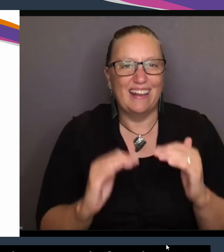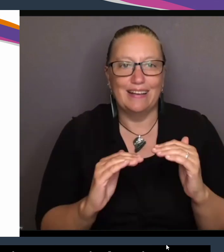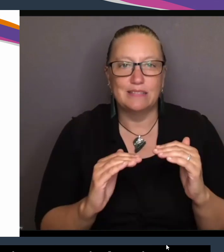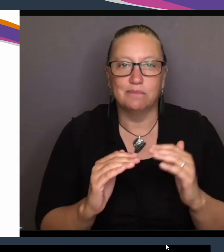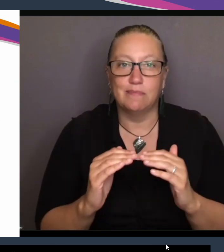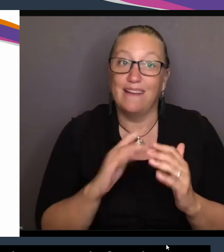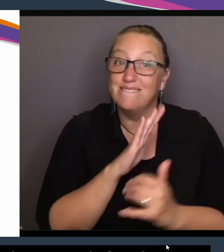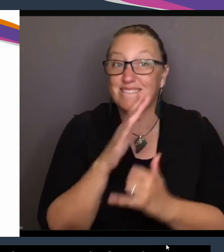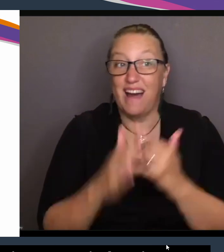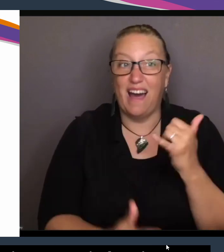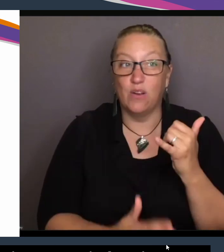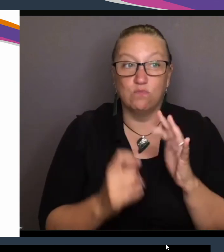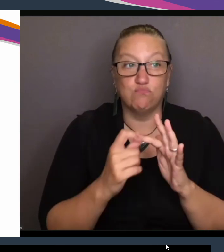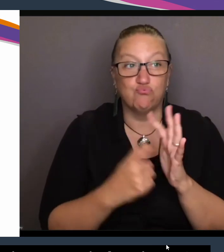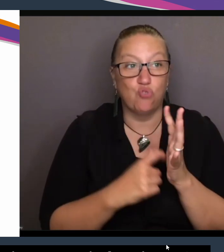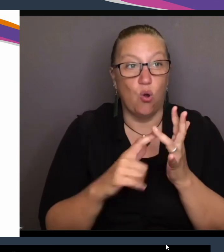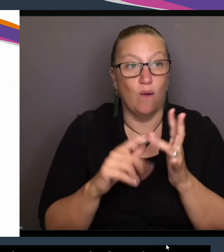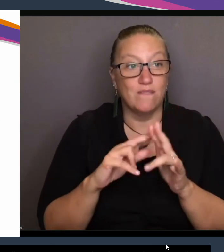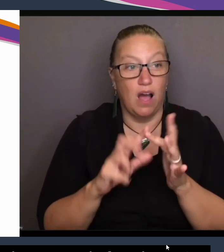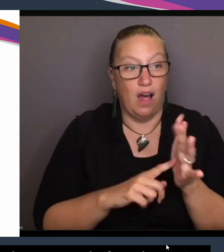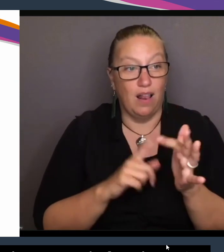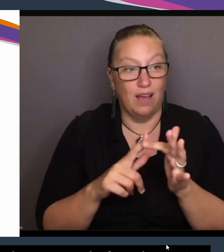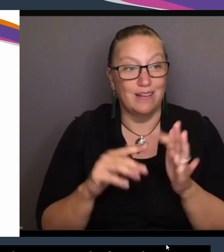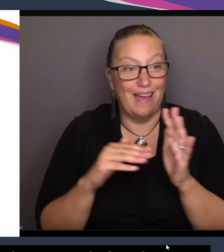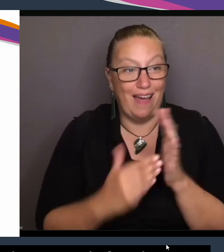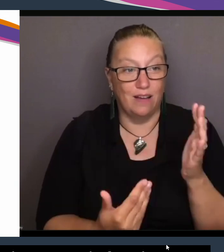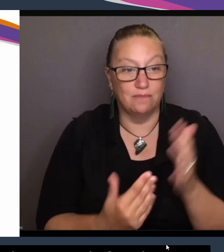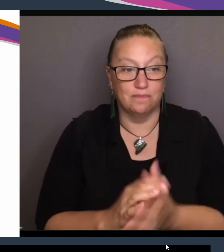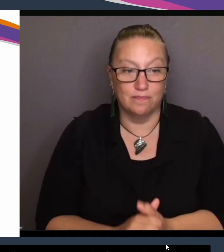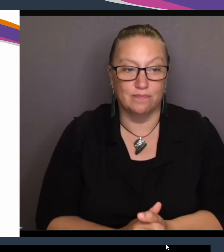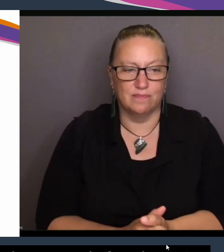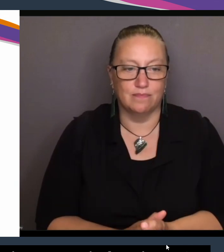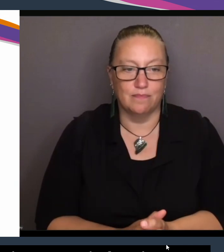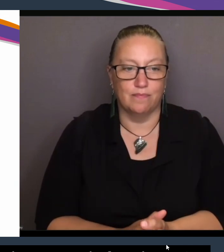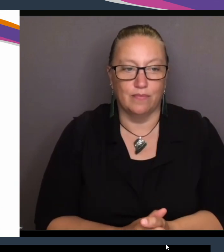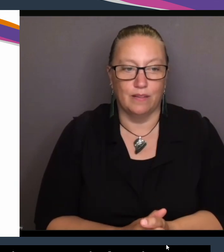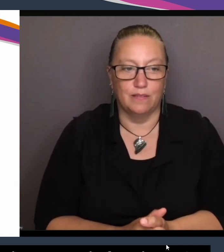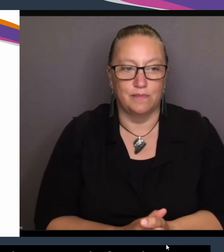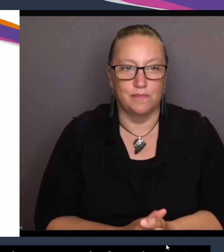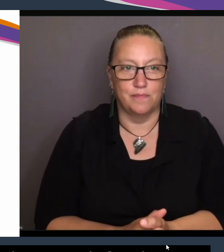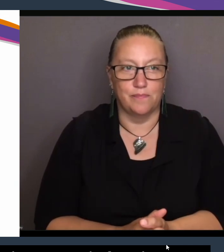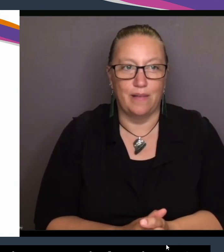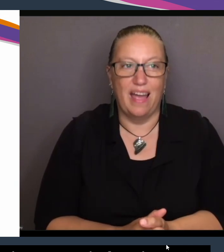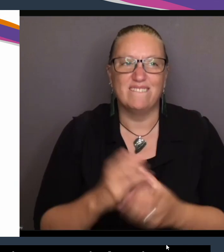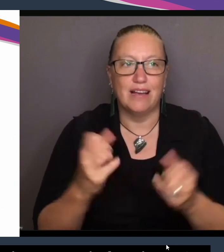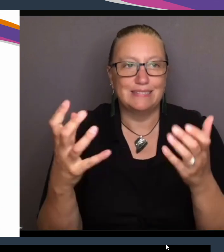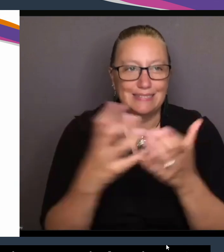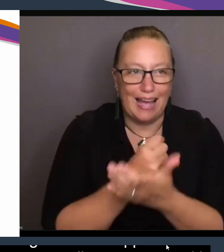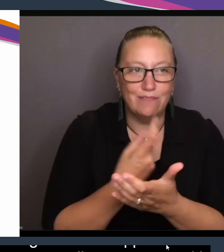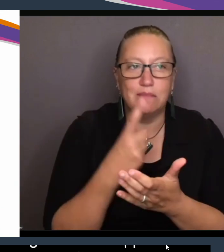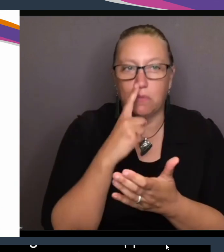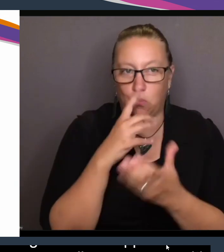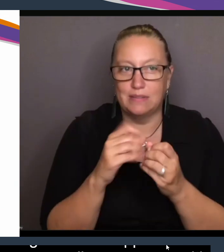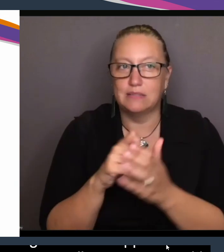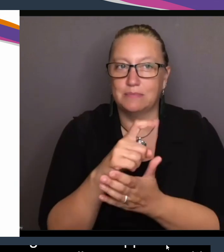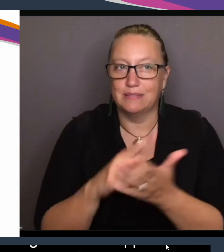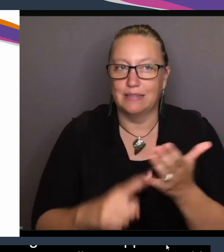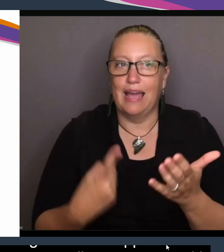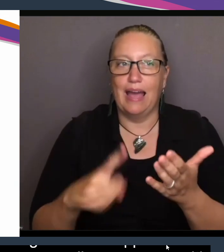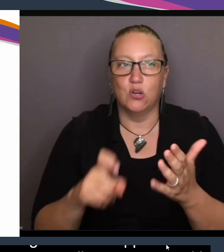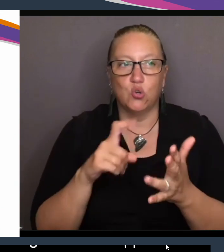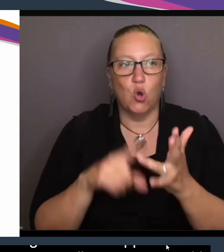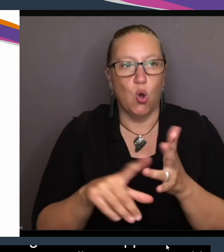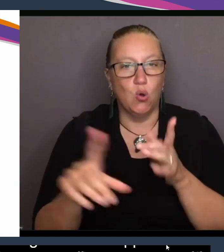final profile is around safety of people with disability and co-designing research with the NDRP